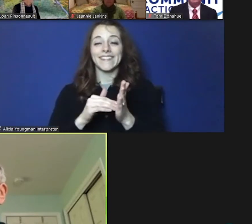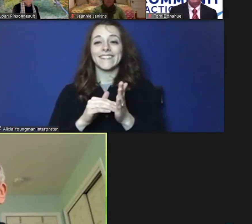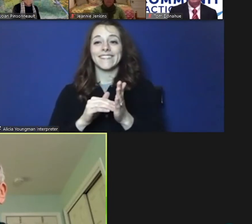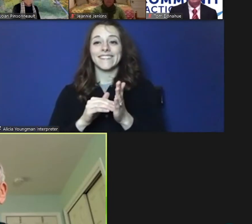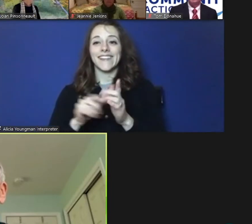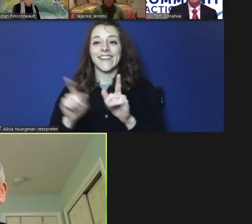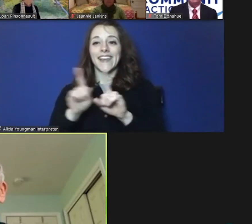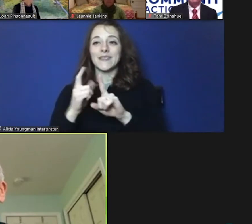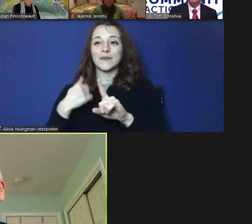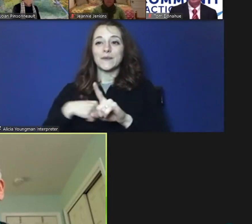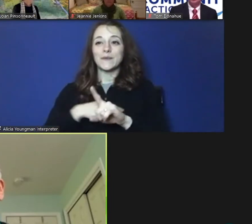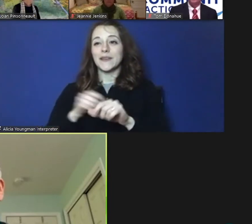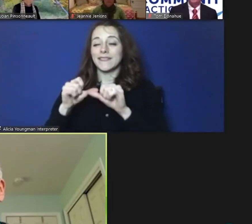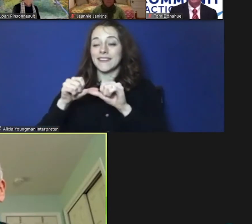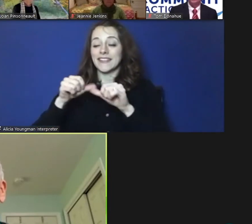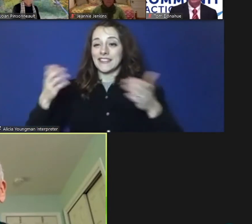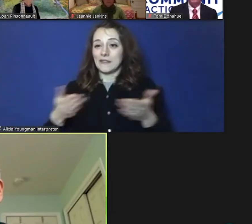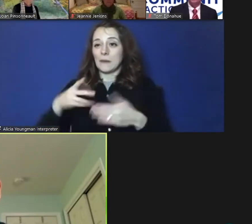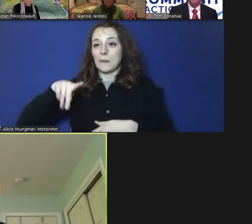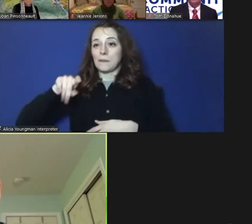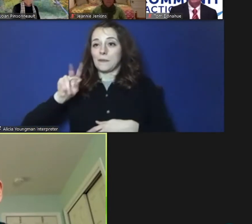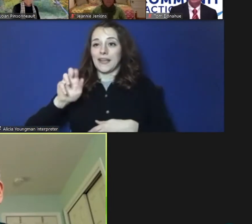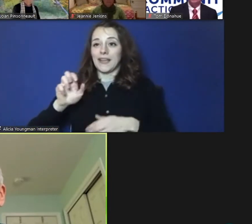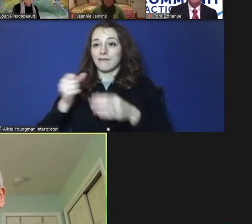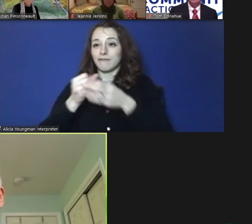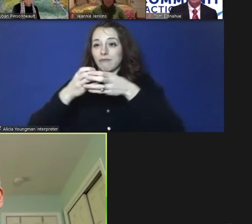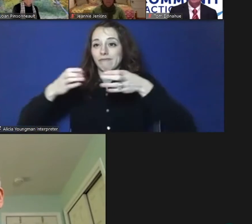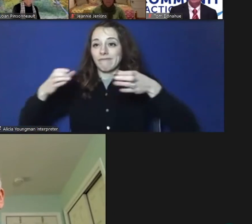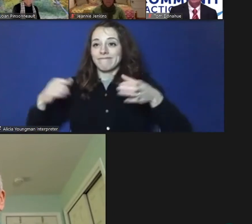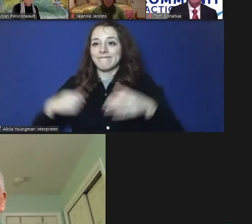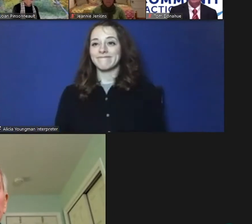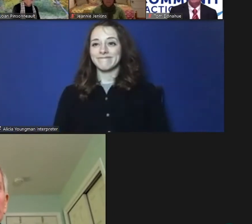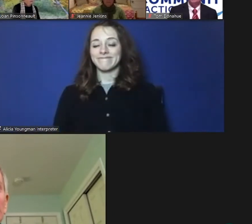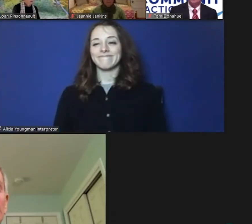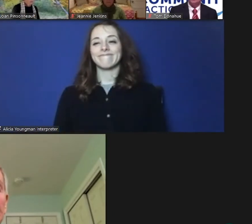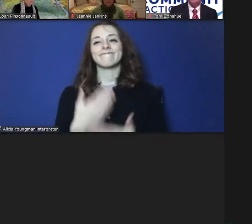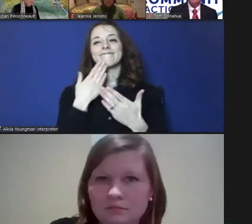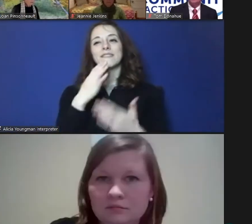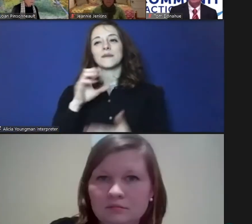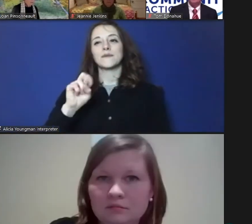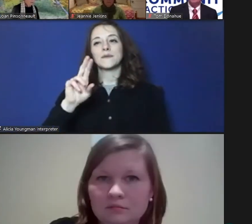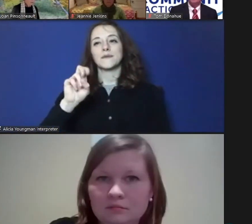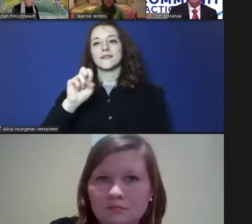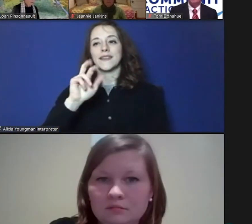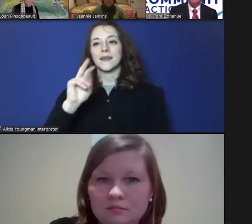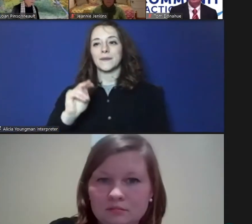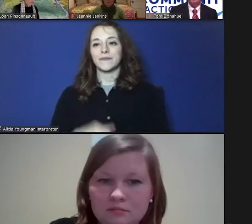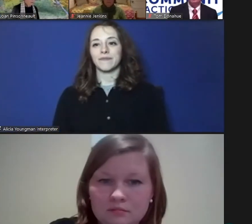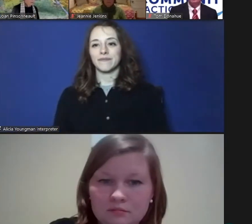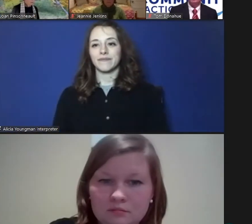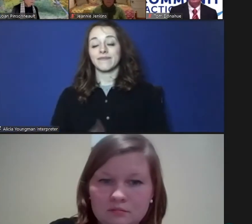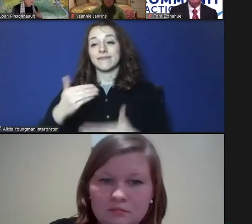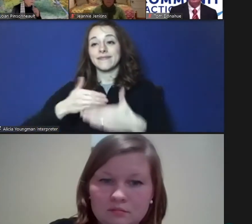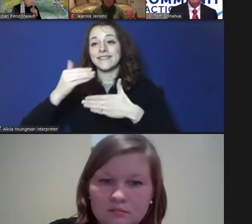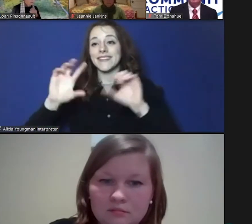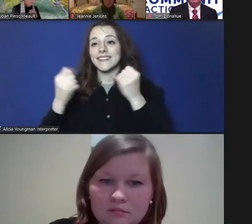PAVE grow. Thank you. Thank you, Suzanne. The